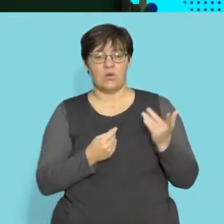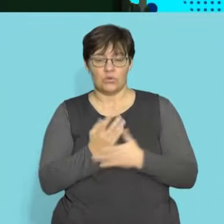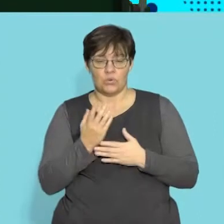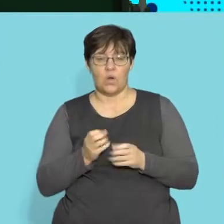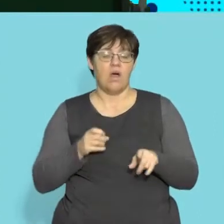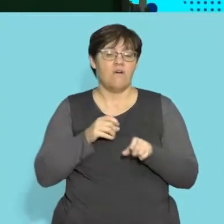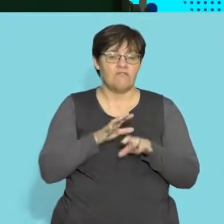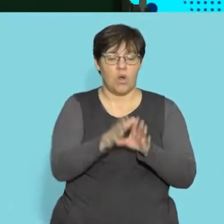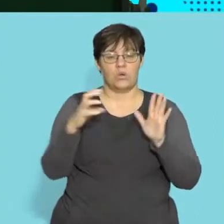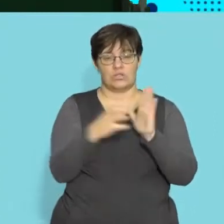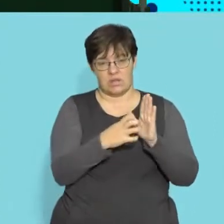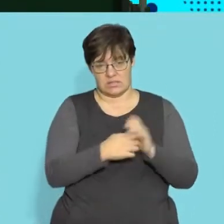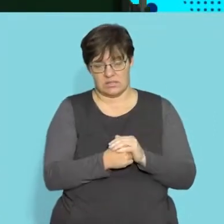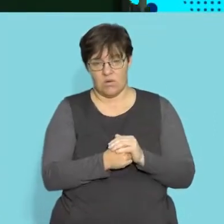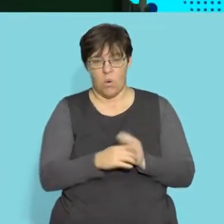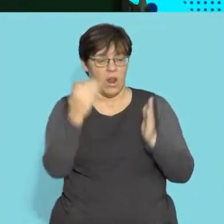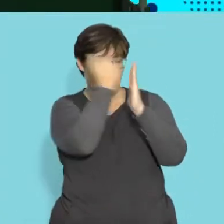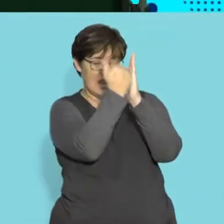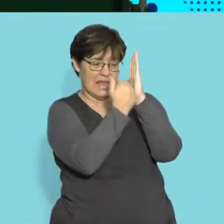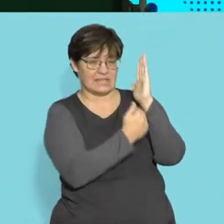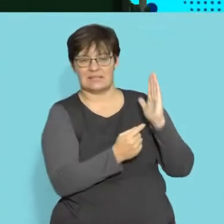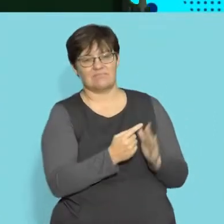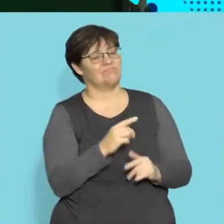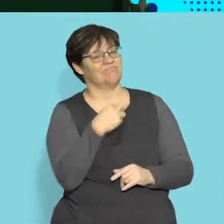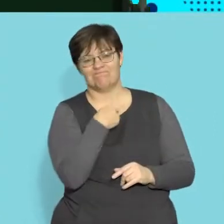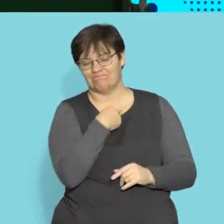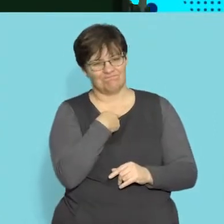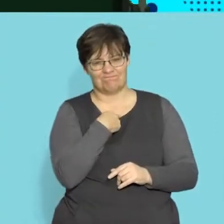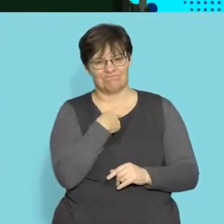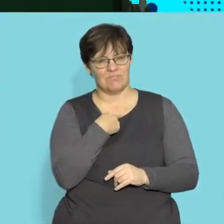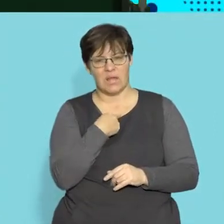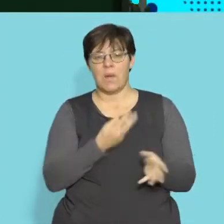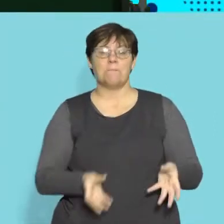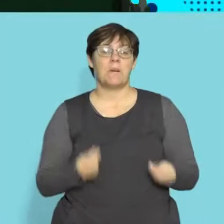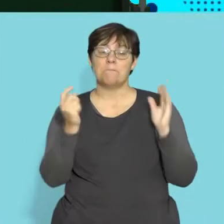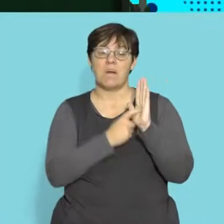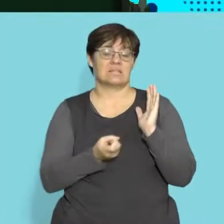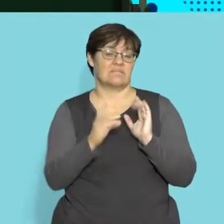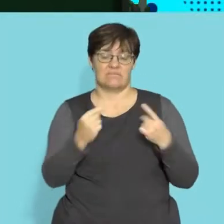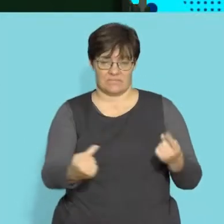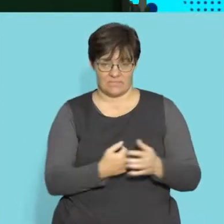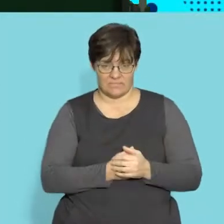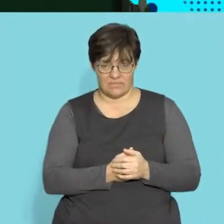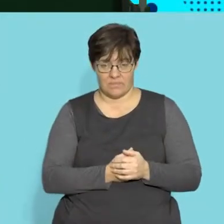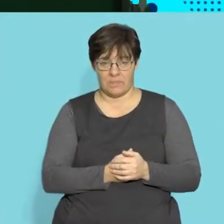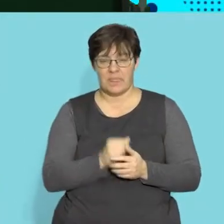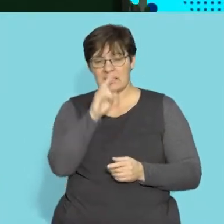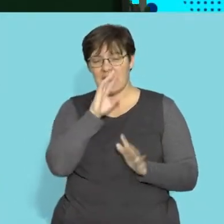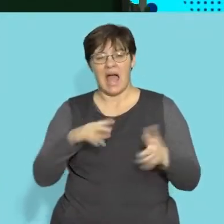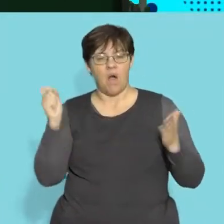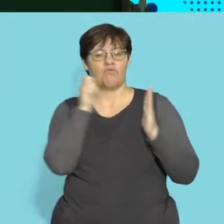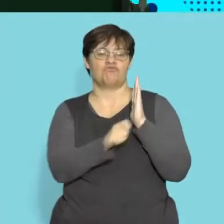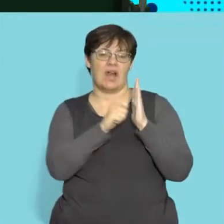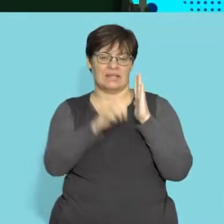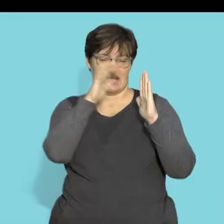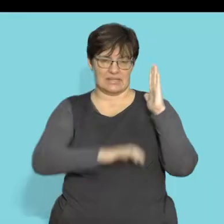form of a flow chart or simply listing some points. Unfortunately, that's not going to get you the marks. So let's look at how to write